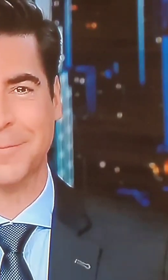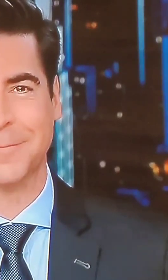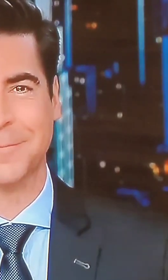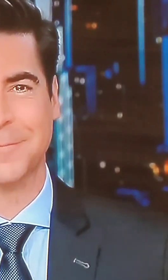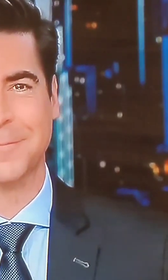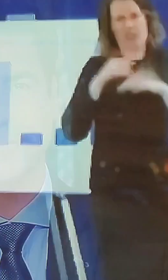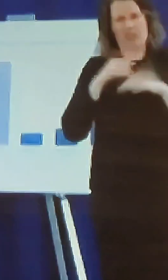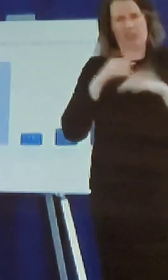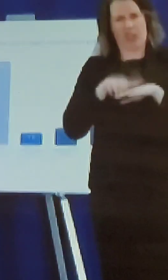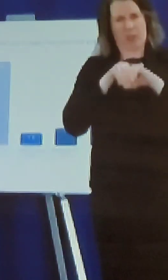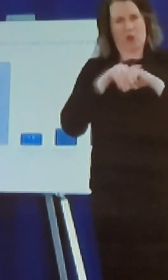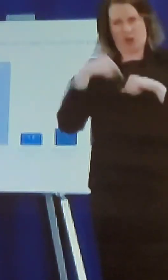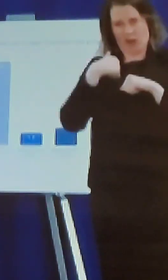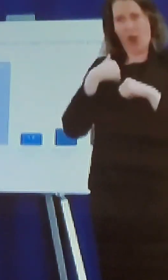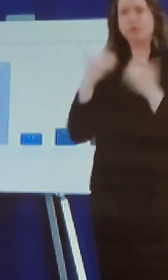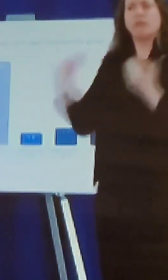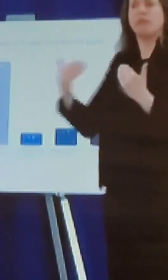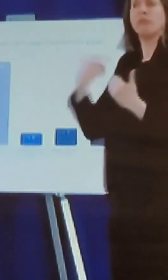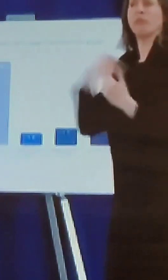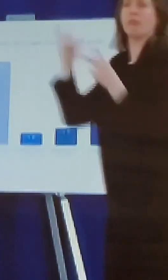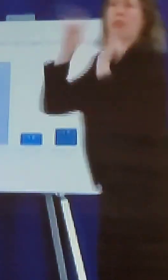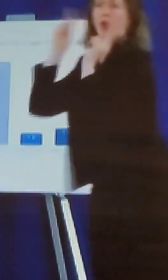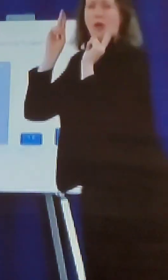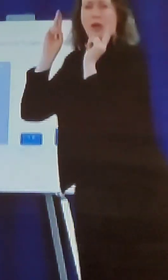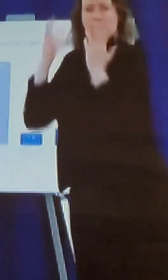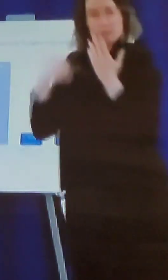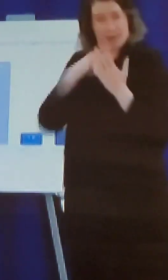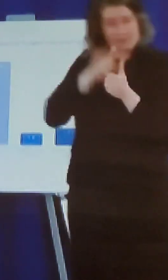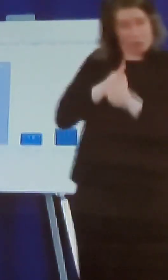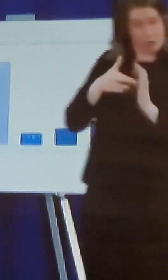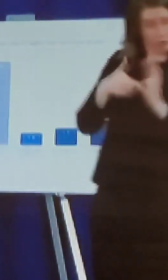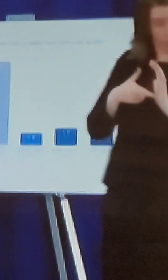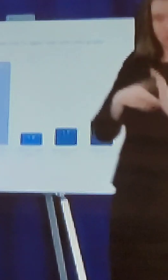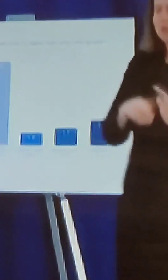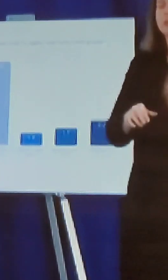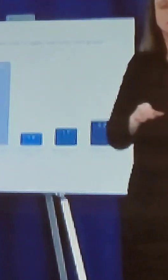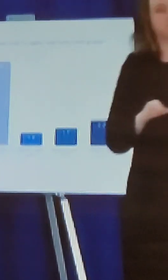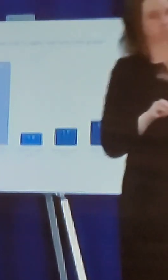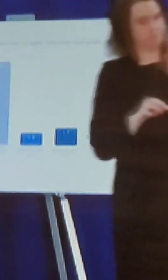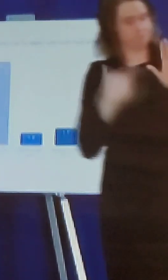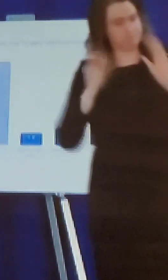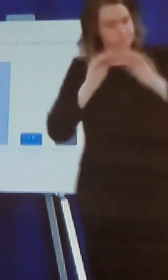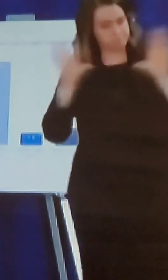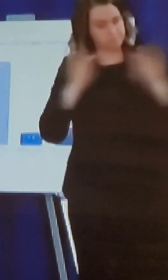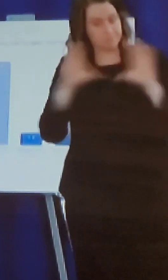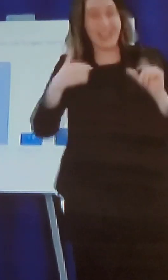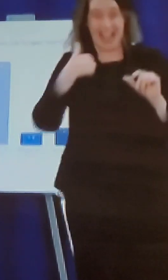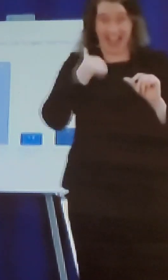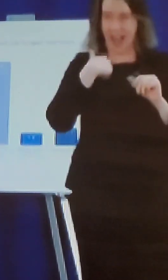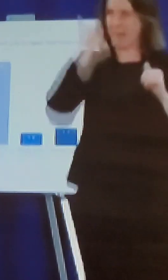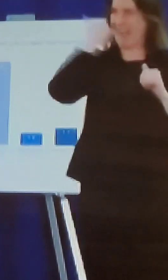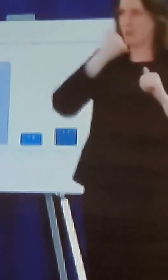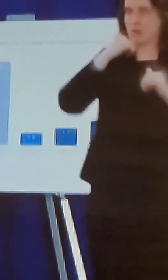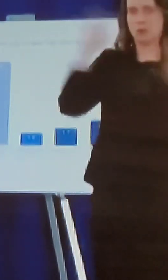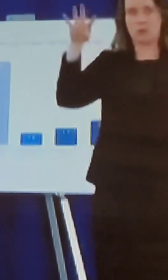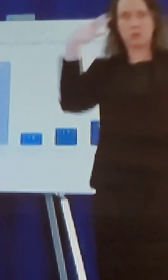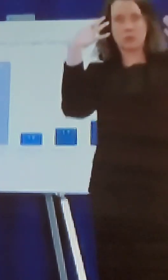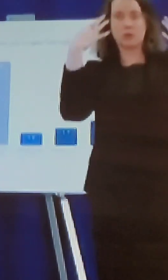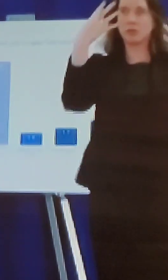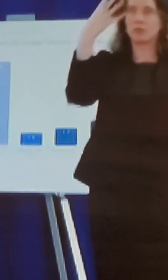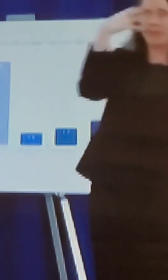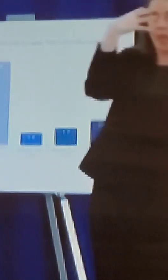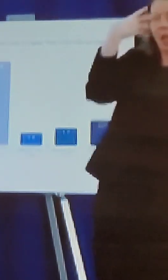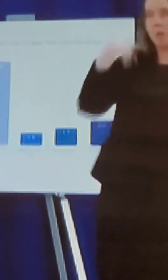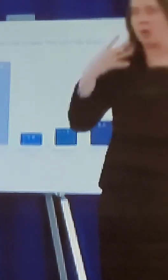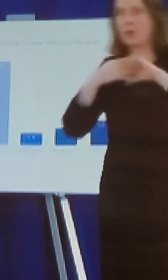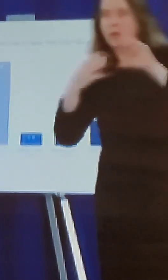to. I'm the public face of the city. I'm on national media, and I'm out in the public eye.